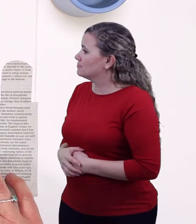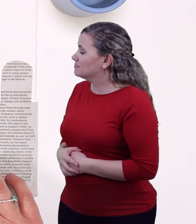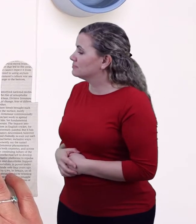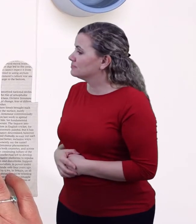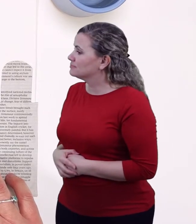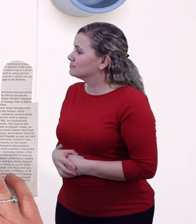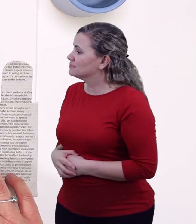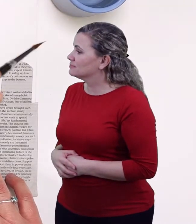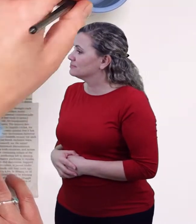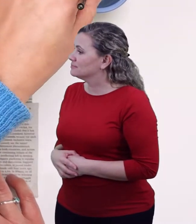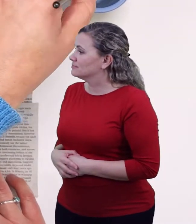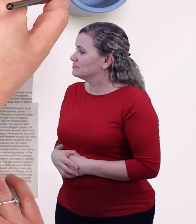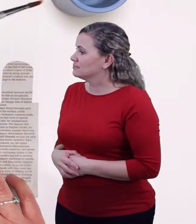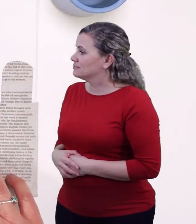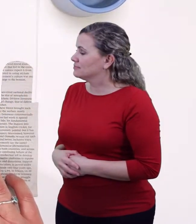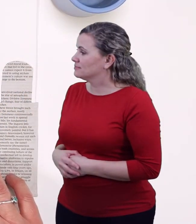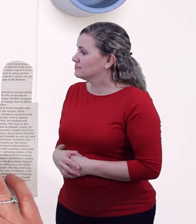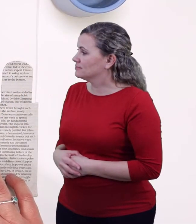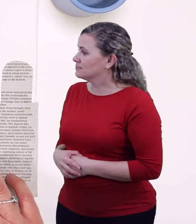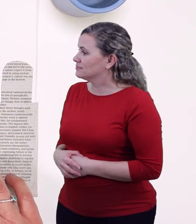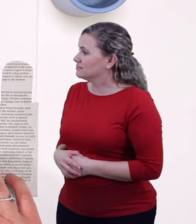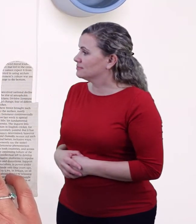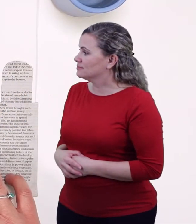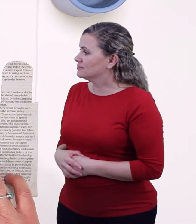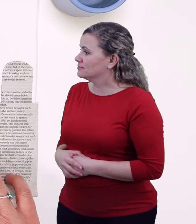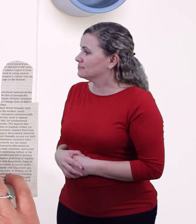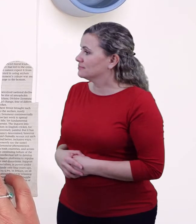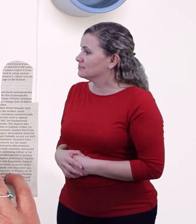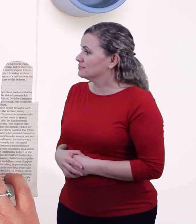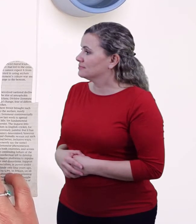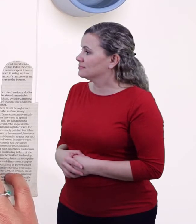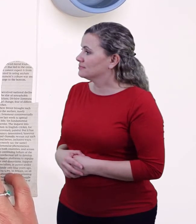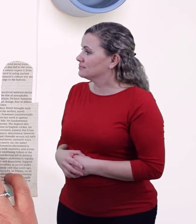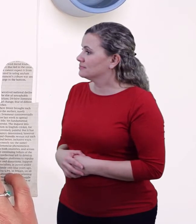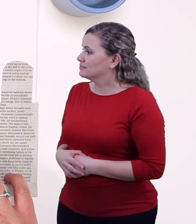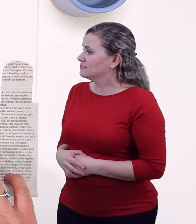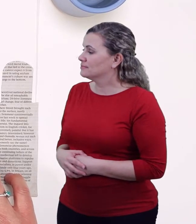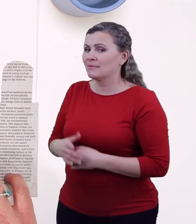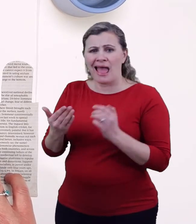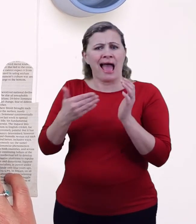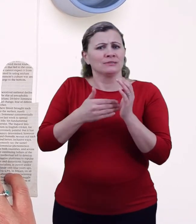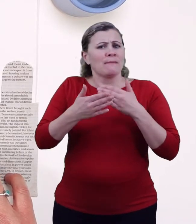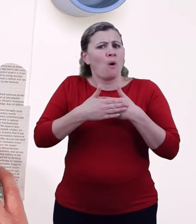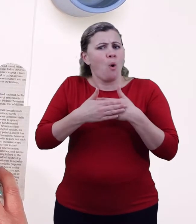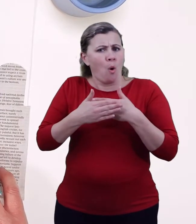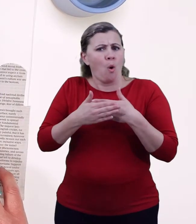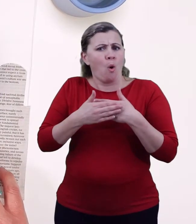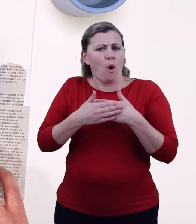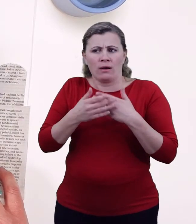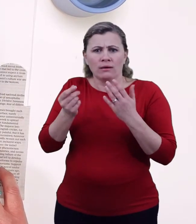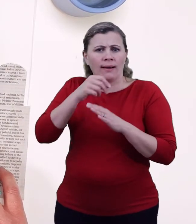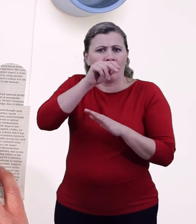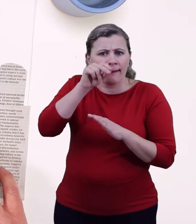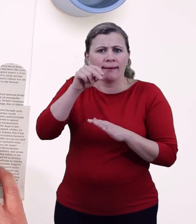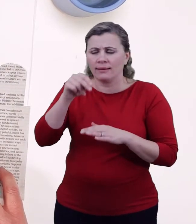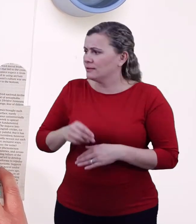light. Dab the colour onto the top of your newspaper buildings and where it meets the paper behind.